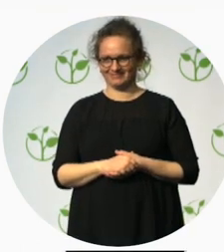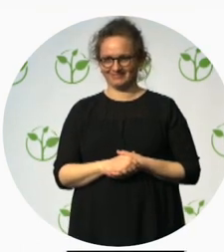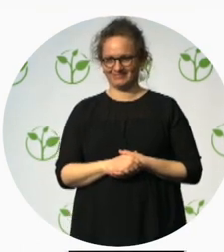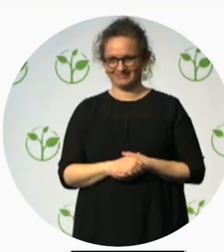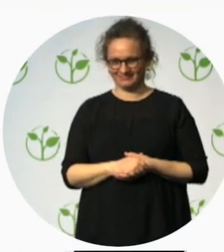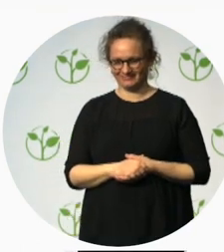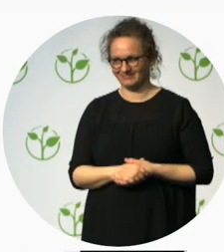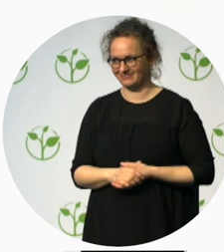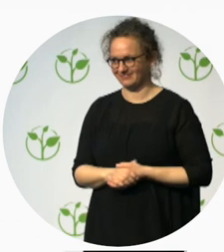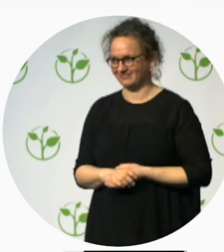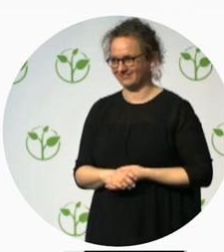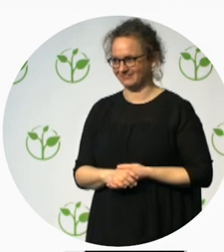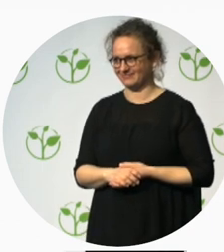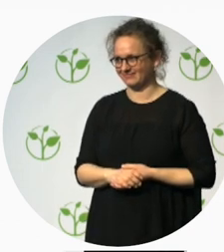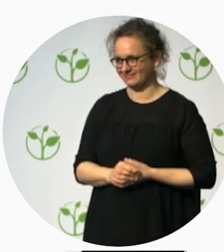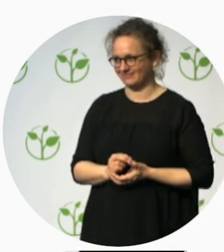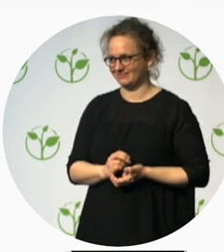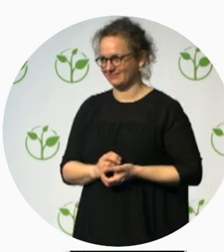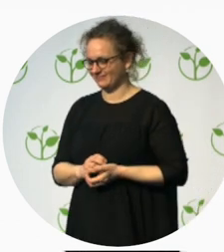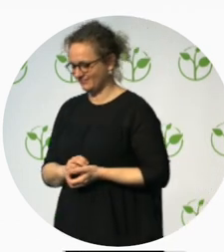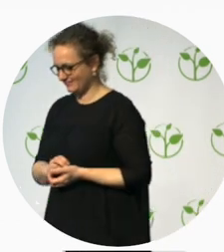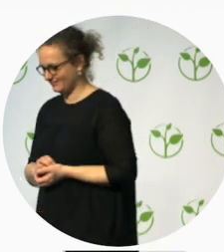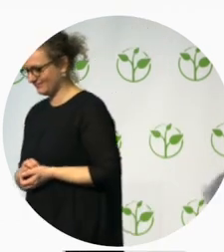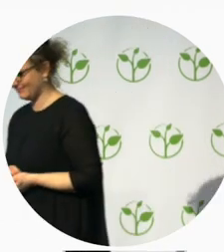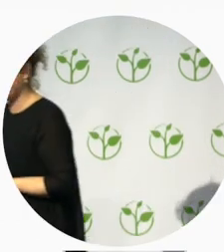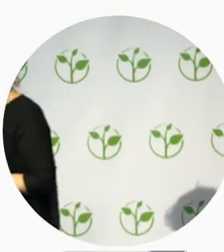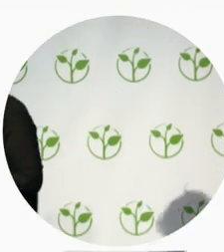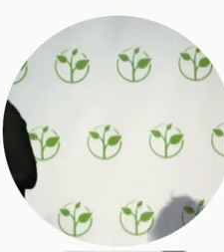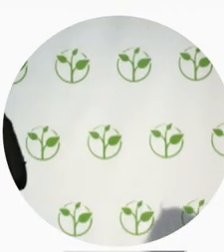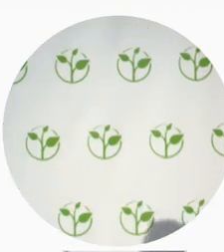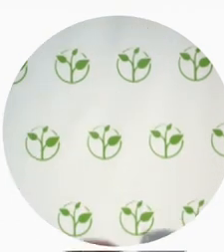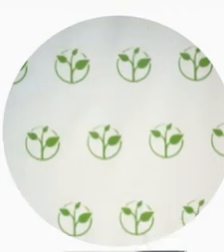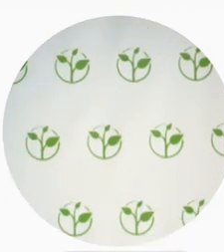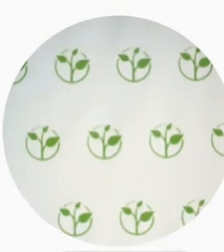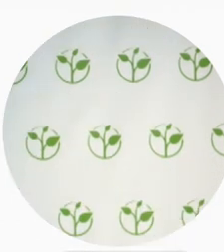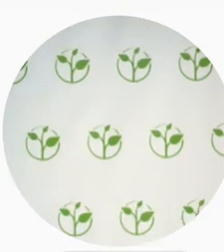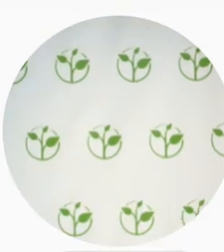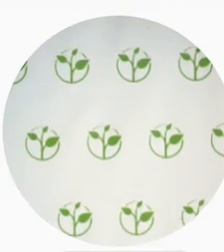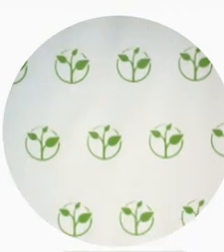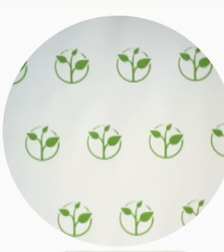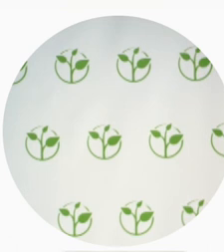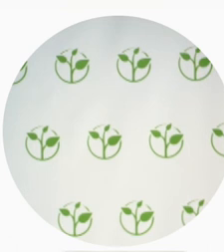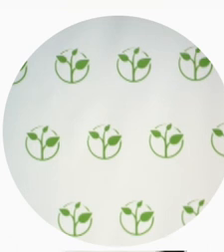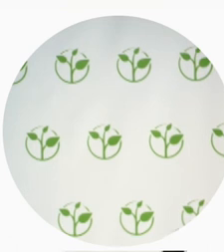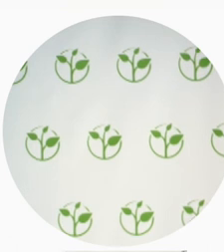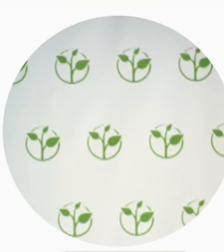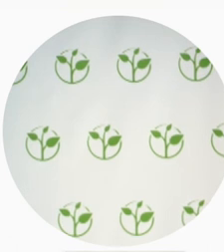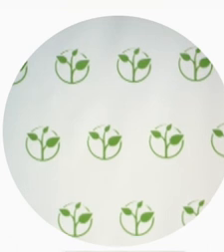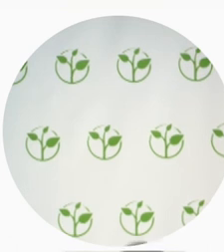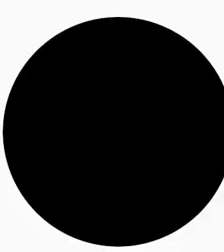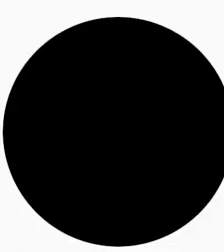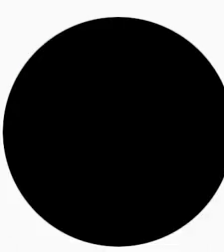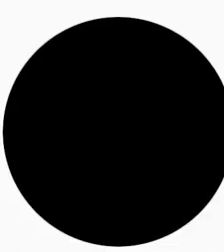Thank you. I think you're absolutely right. Loved hearing the passion by it. It is no longer acceptable that public money is used to